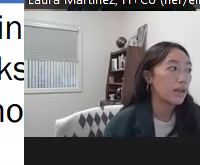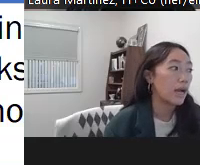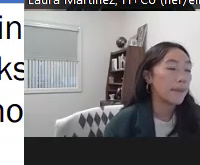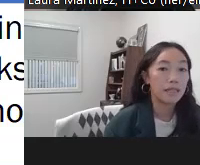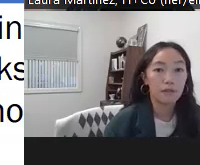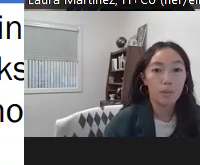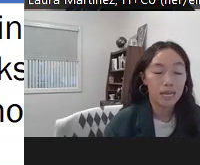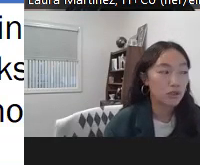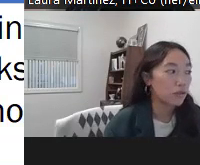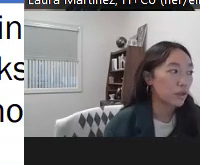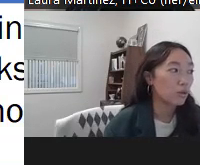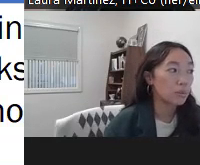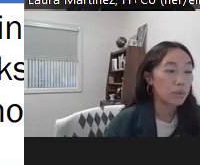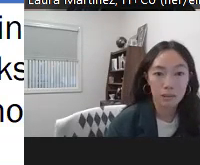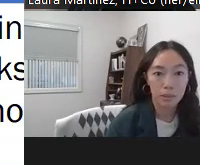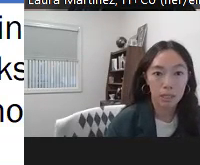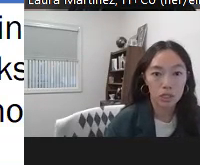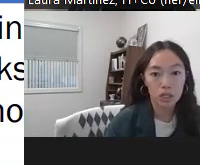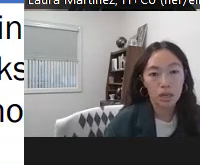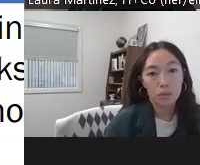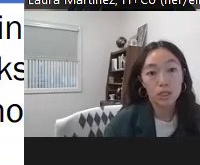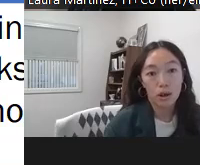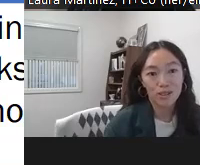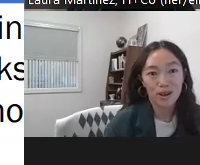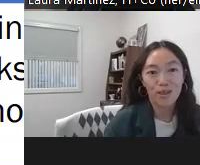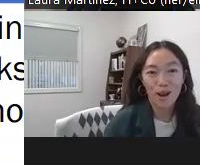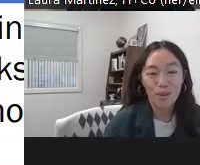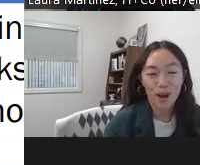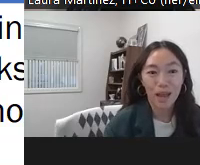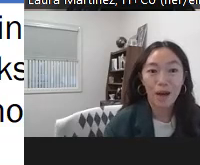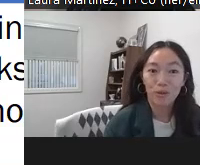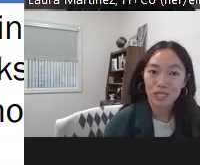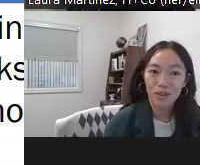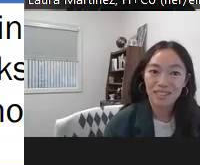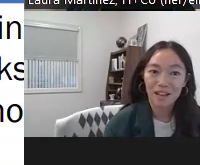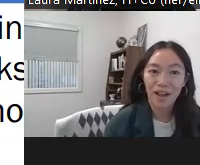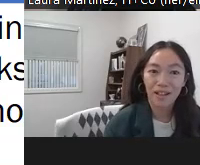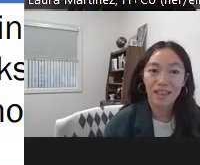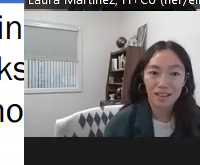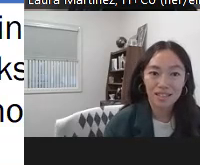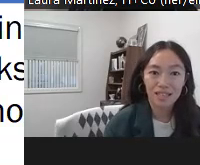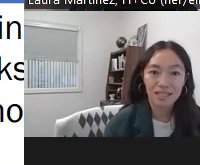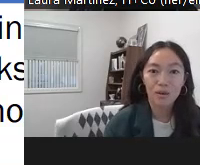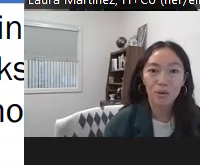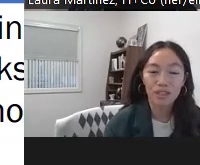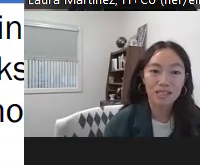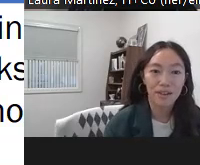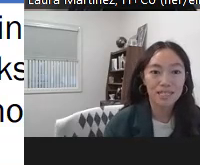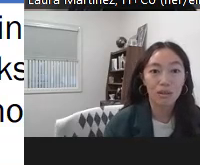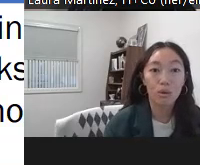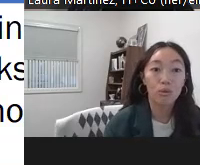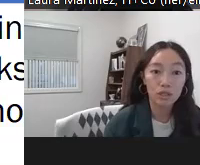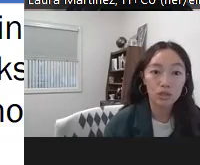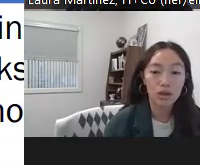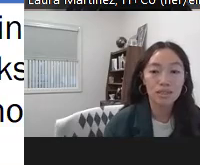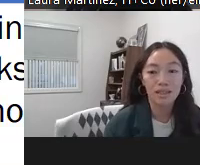Boundary. And then for our passenger vehicle replacement measure, we talked a lot about outreach events that Valley CAN does. They hold these